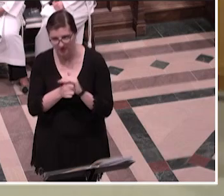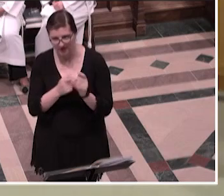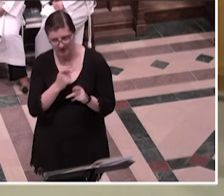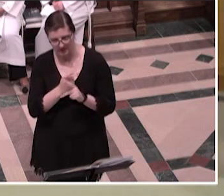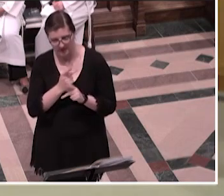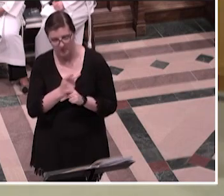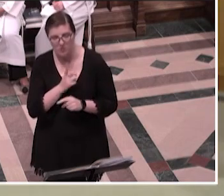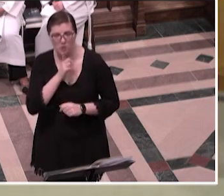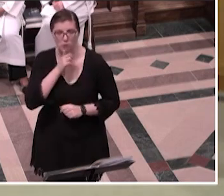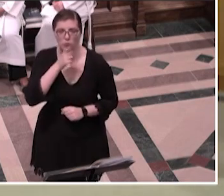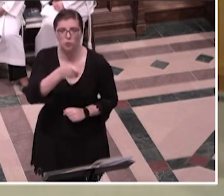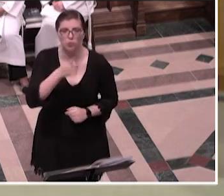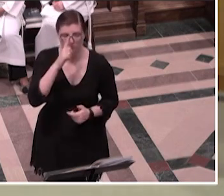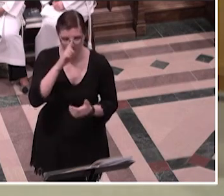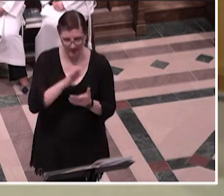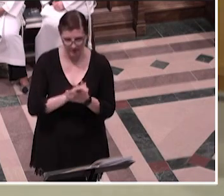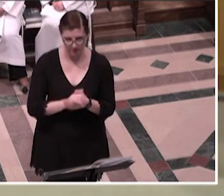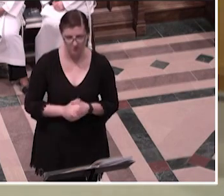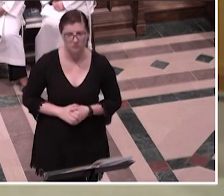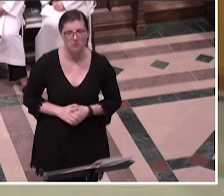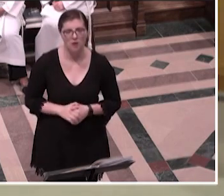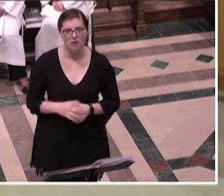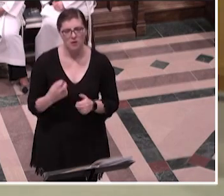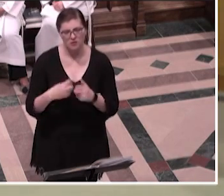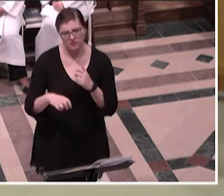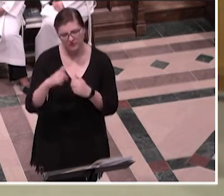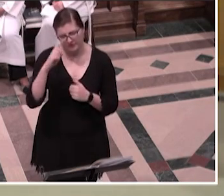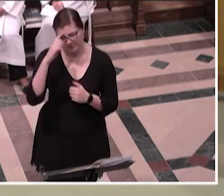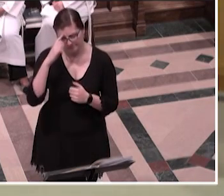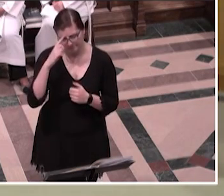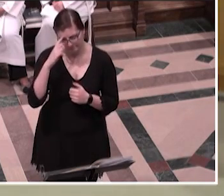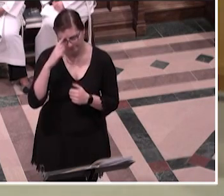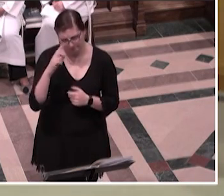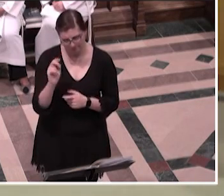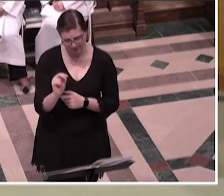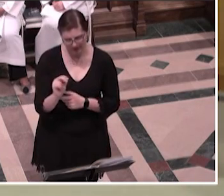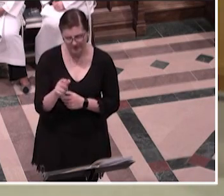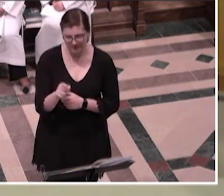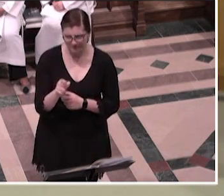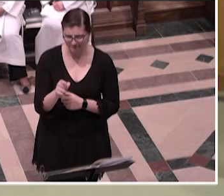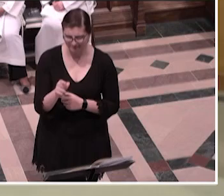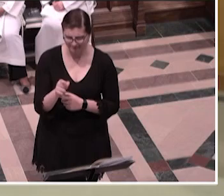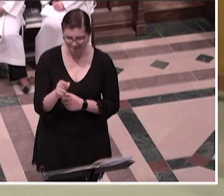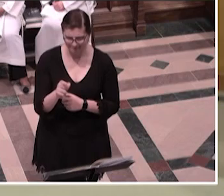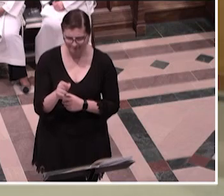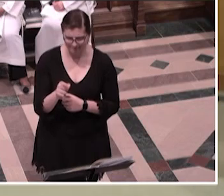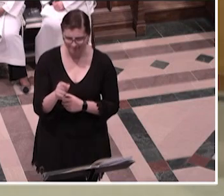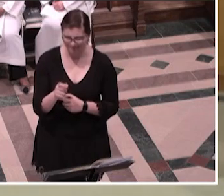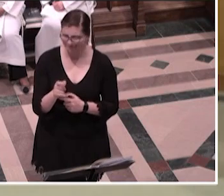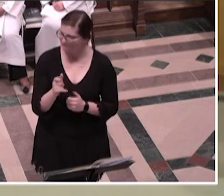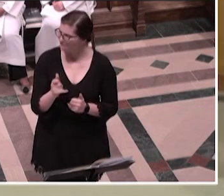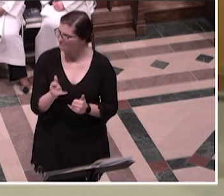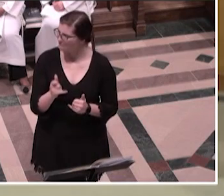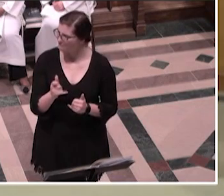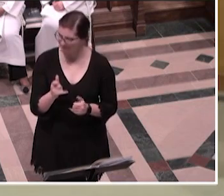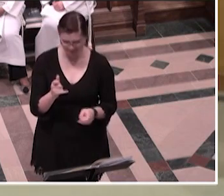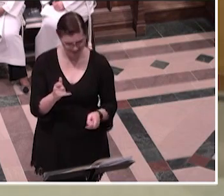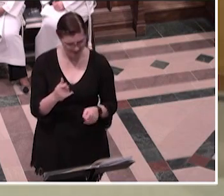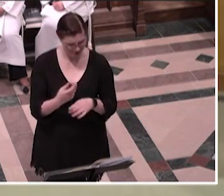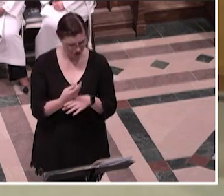It's difficult to think that Nicodemus's namesake slur is apt at this juncture in the